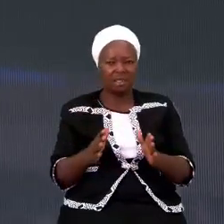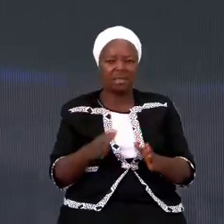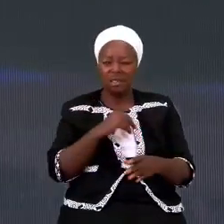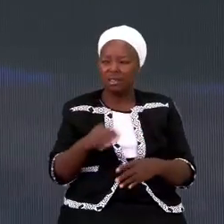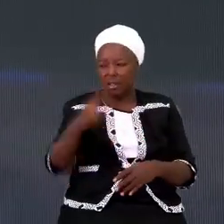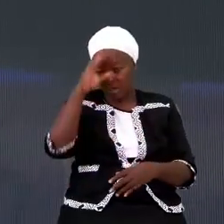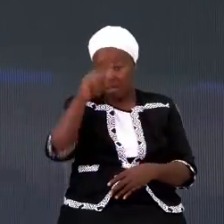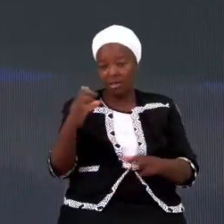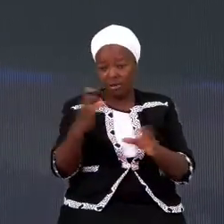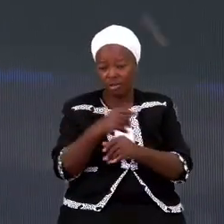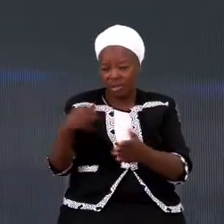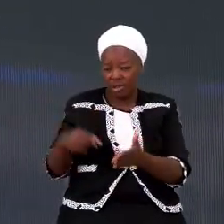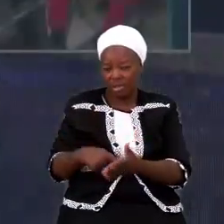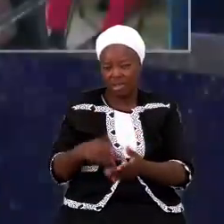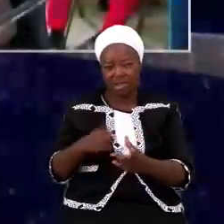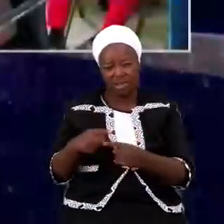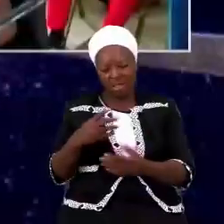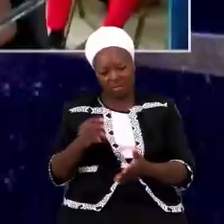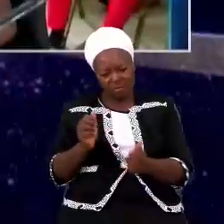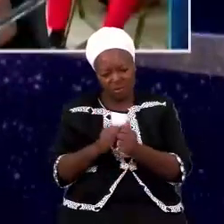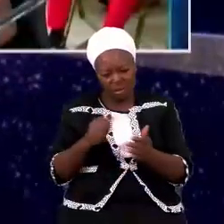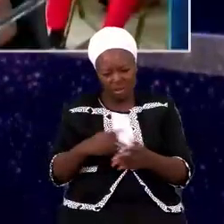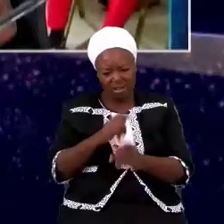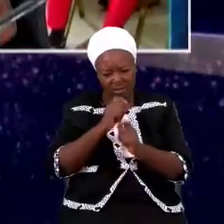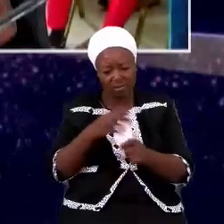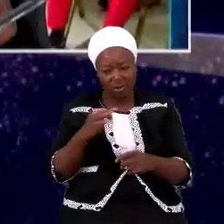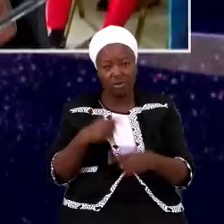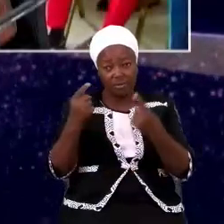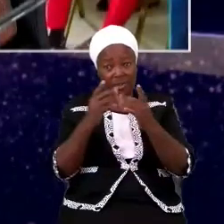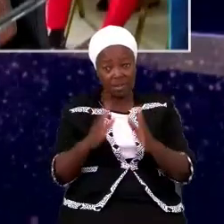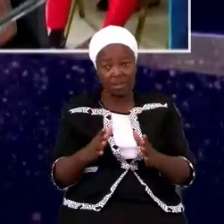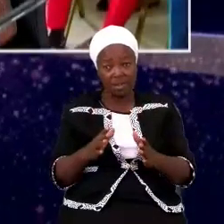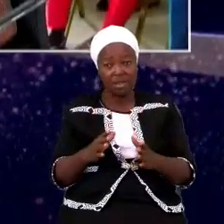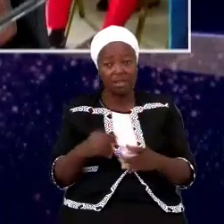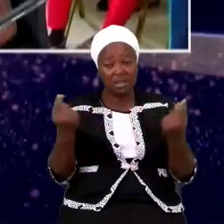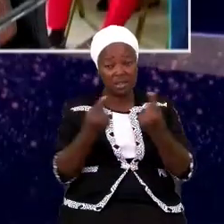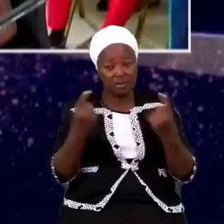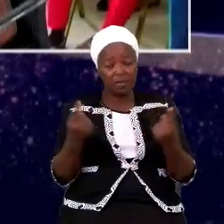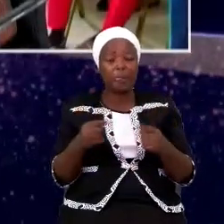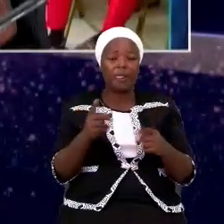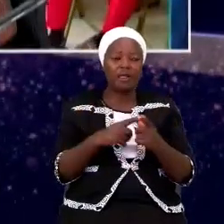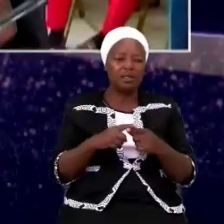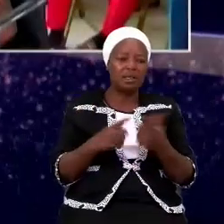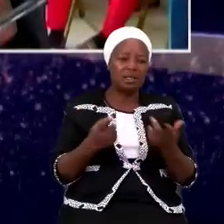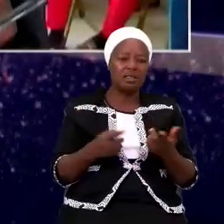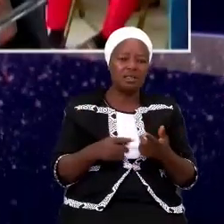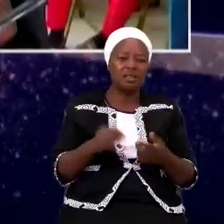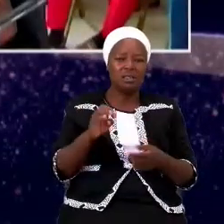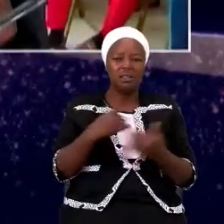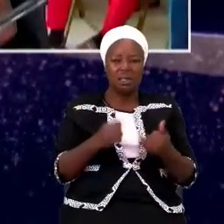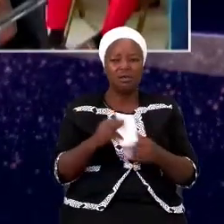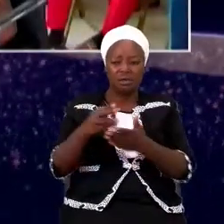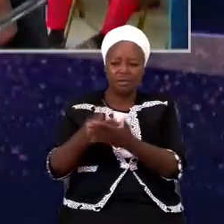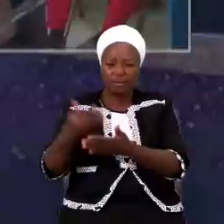he burst asunder in the midst, and all his bowels gushed out.